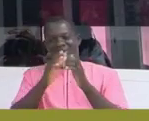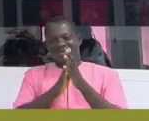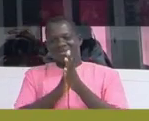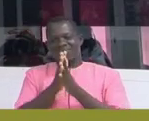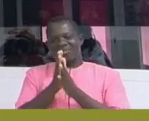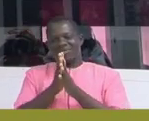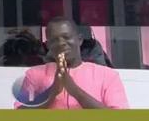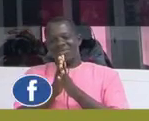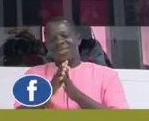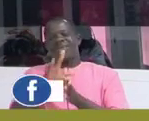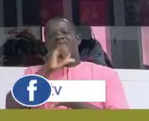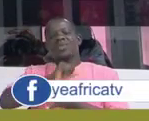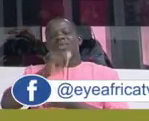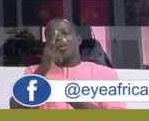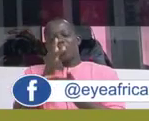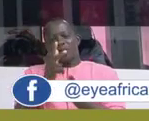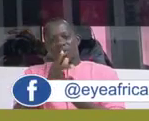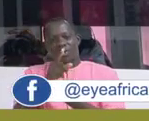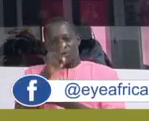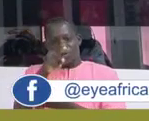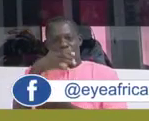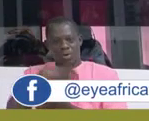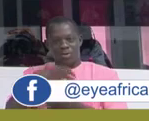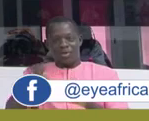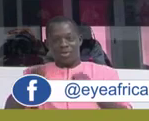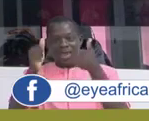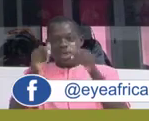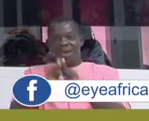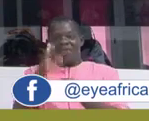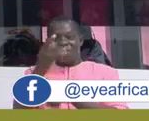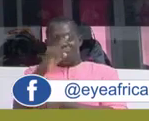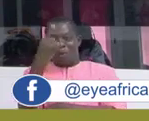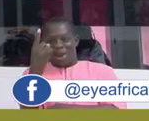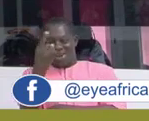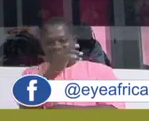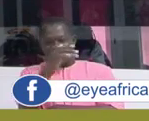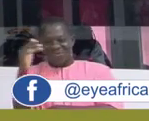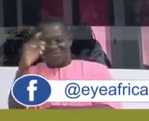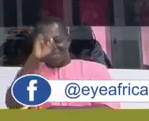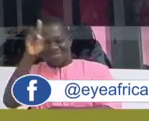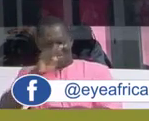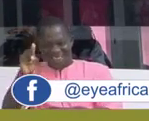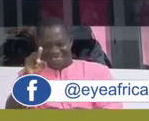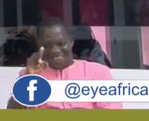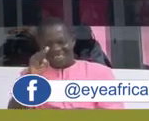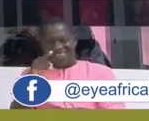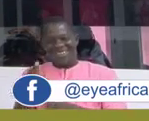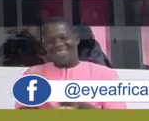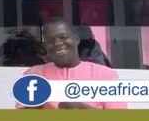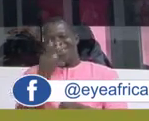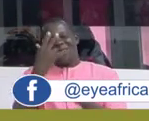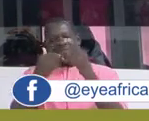to here. Mr. Witness, the problem is you want to say it from one to zed.